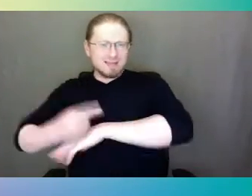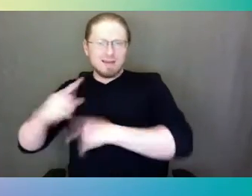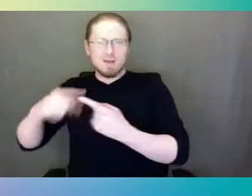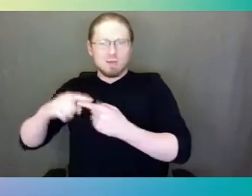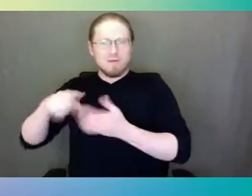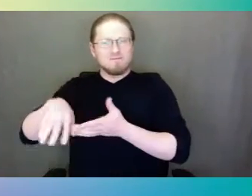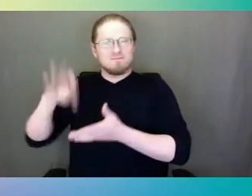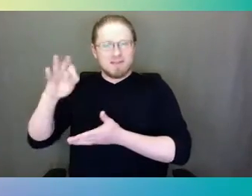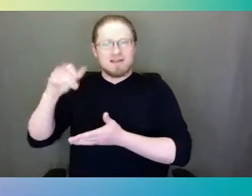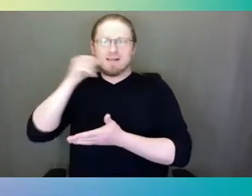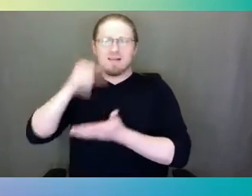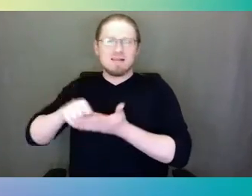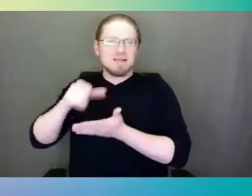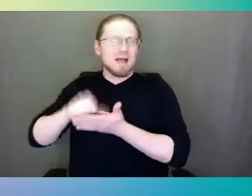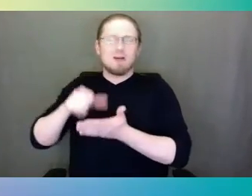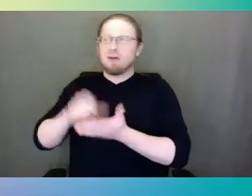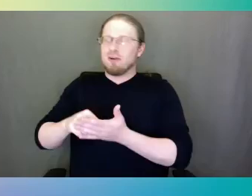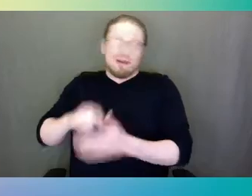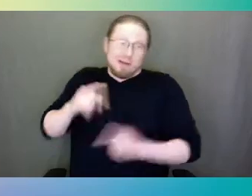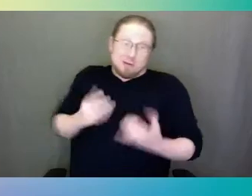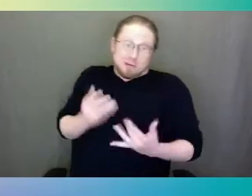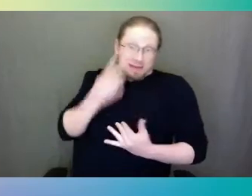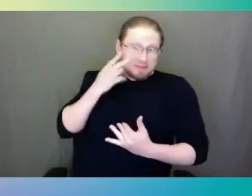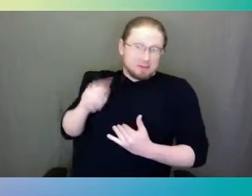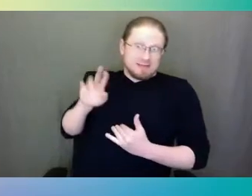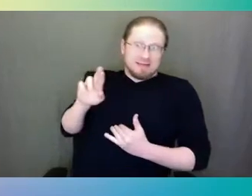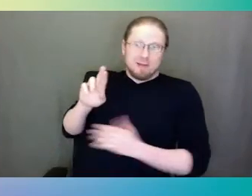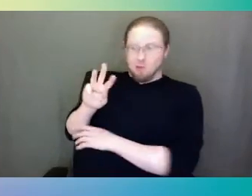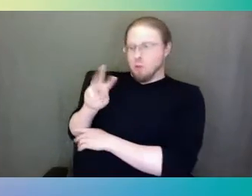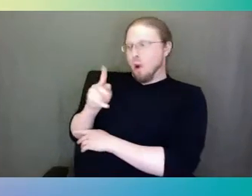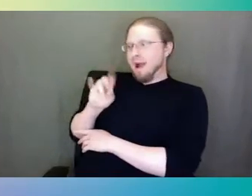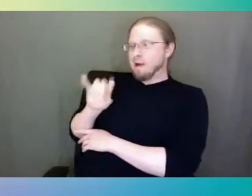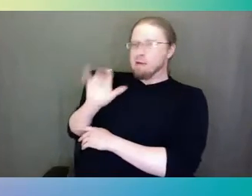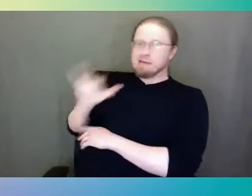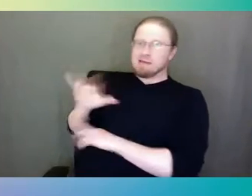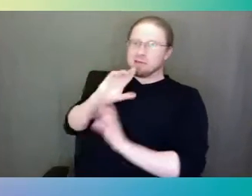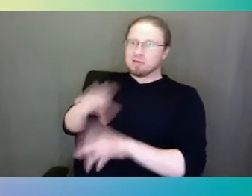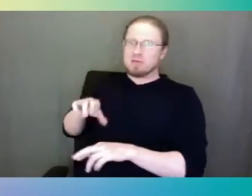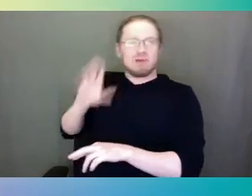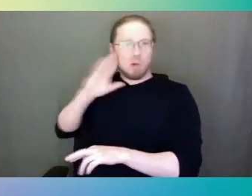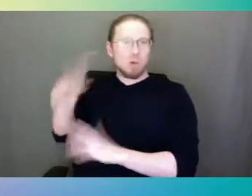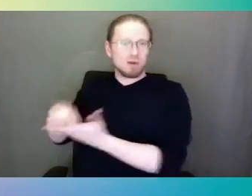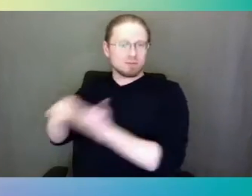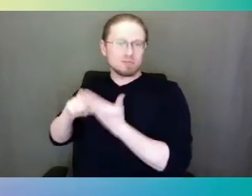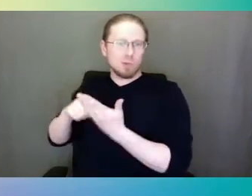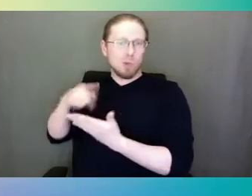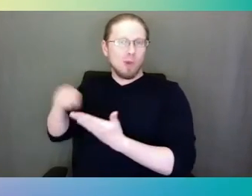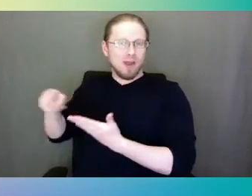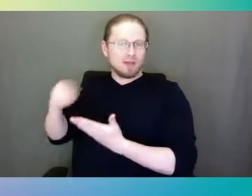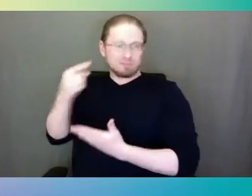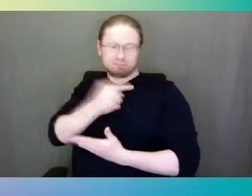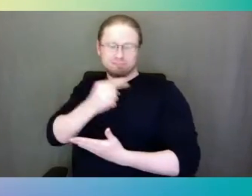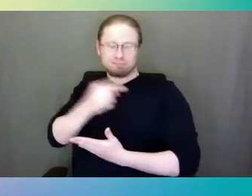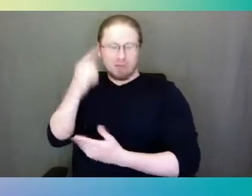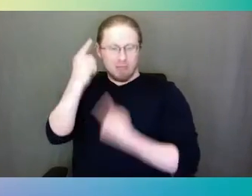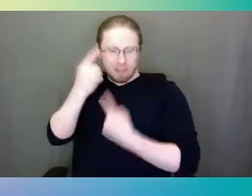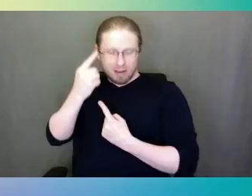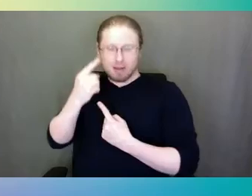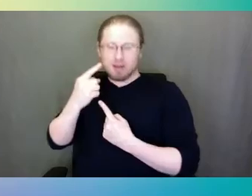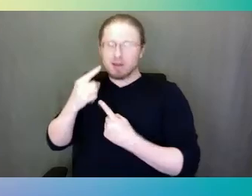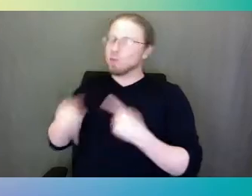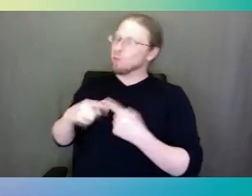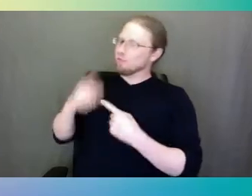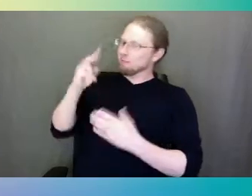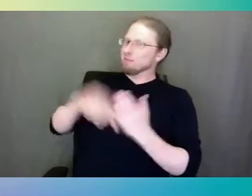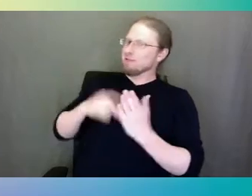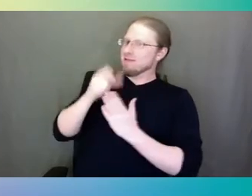Dr. Weigel's response, and because that was going to reveal to us what he was thinking. When we were reading the letter, I actually